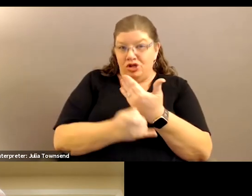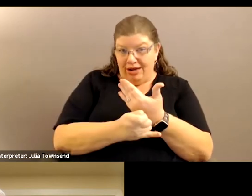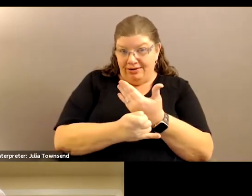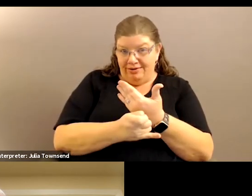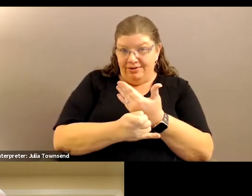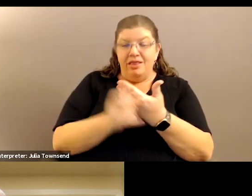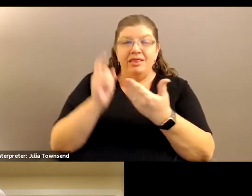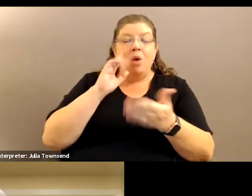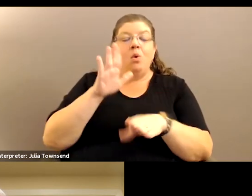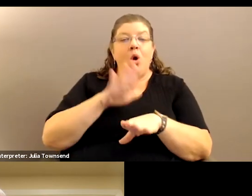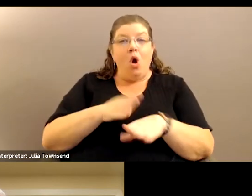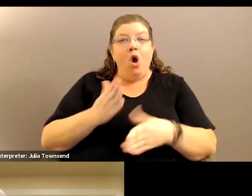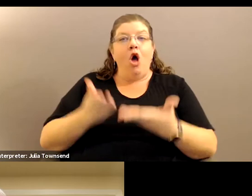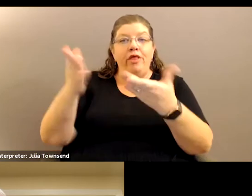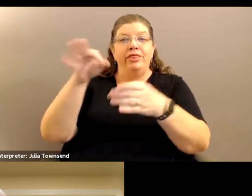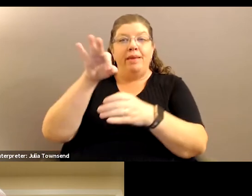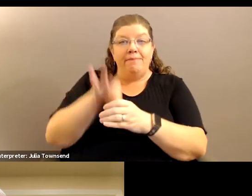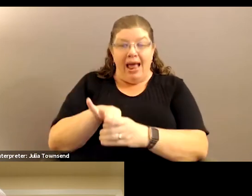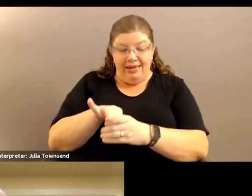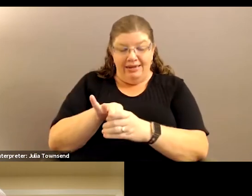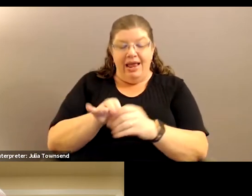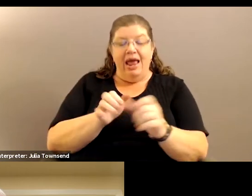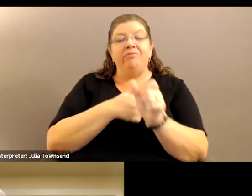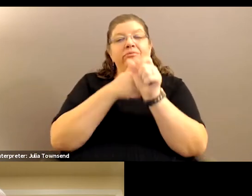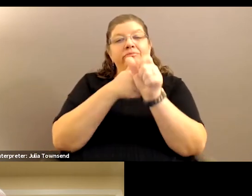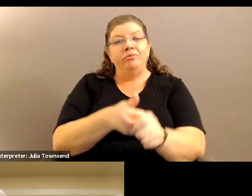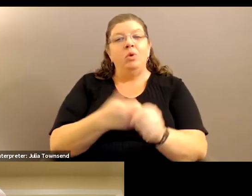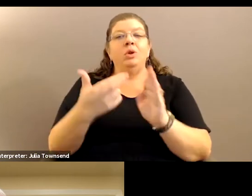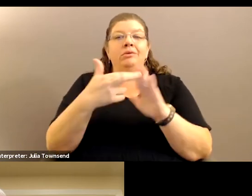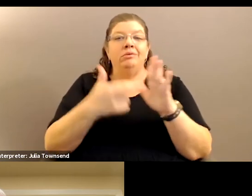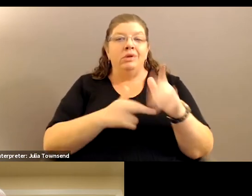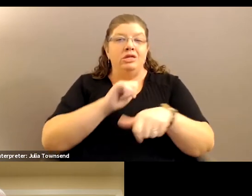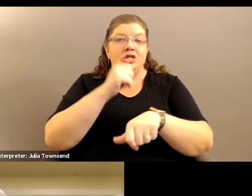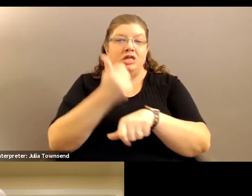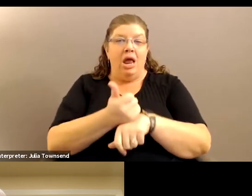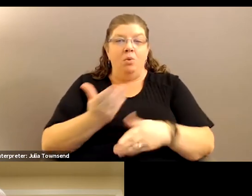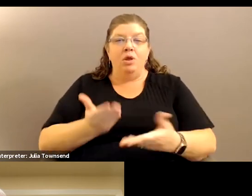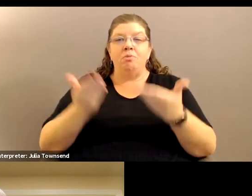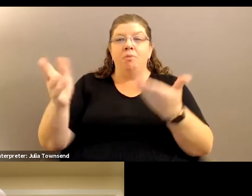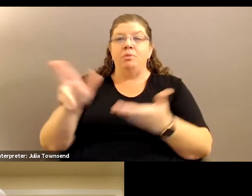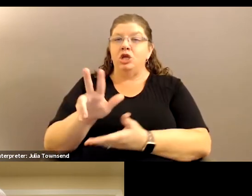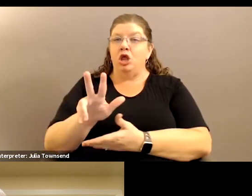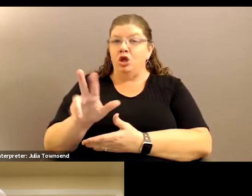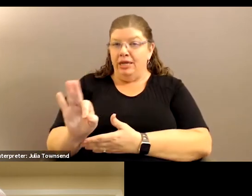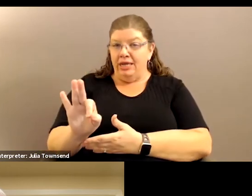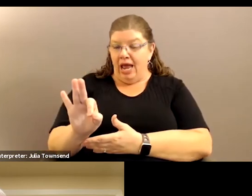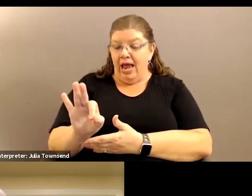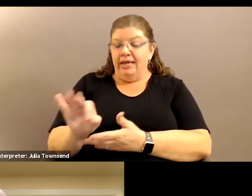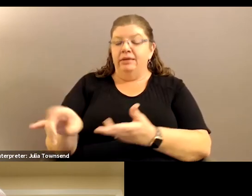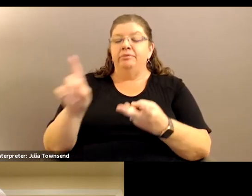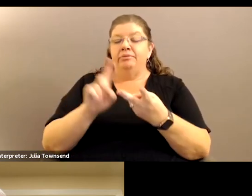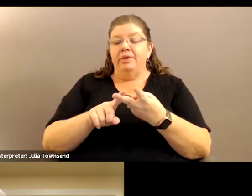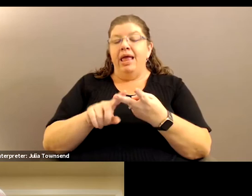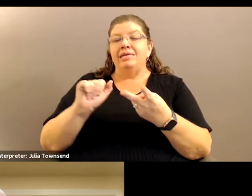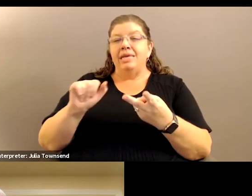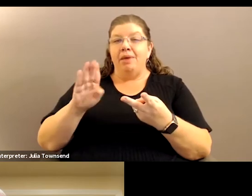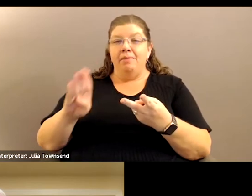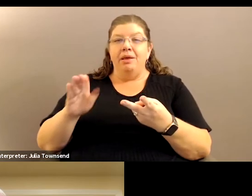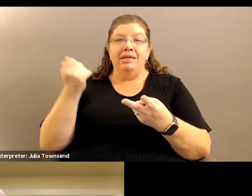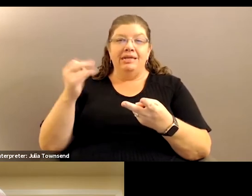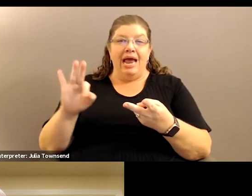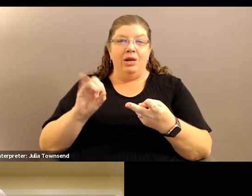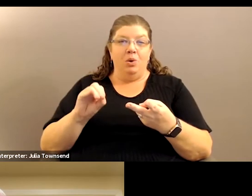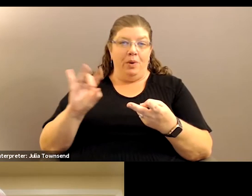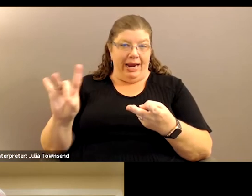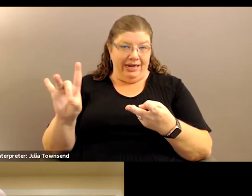ballot and conformity with the guidelines established with proposition 39 and assembly bill 1908